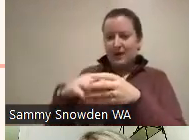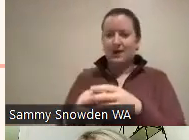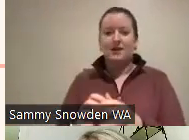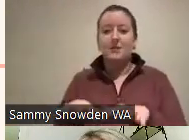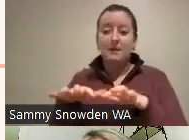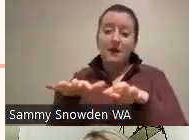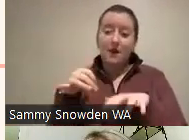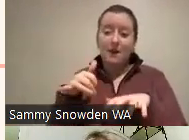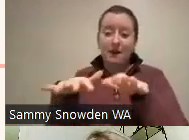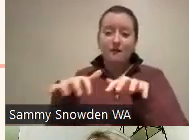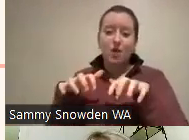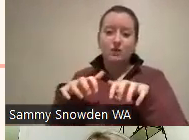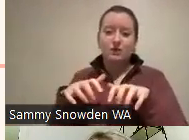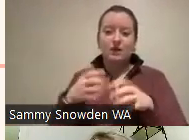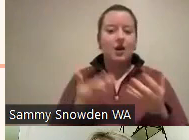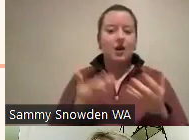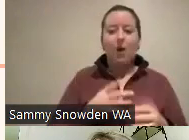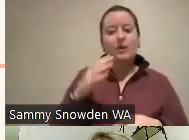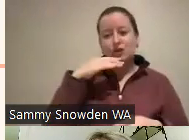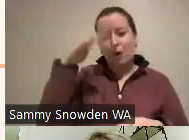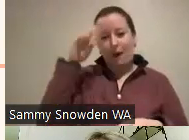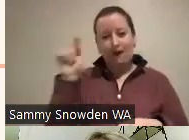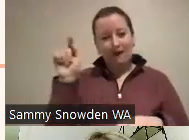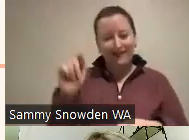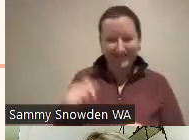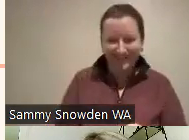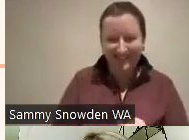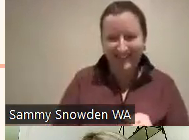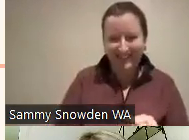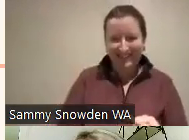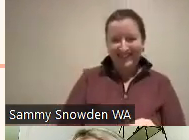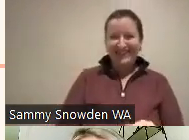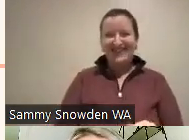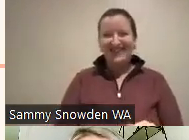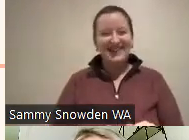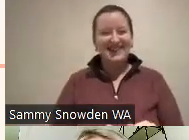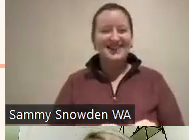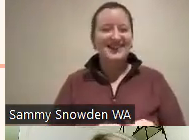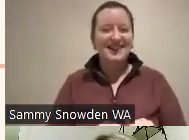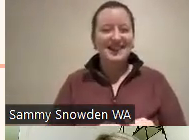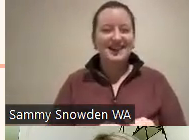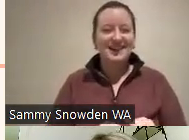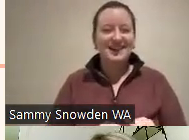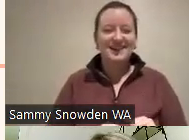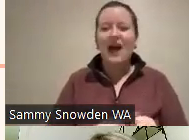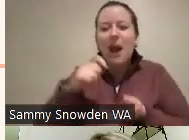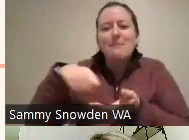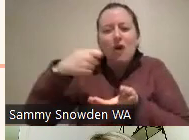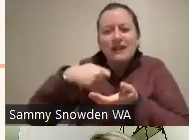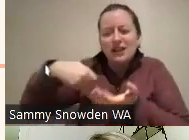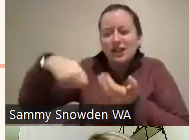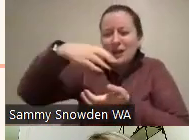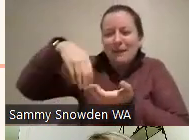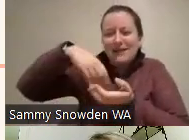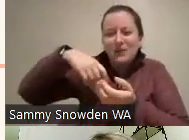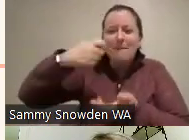kids, or you know, quite a healthy little snack to fill you up as well, or after a workout. So that is the plant protein available in